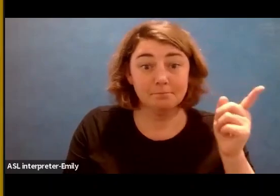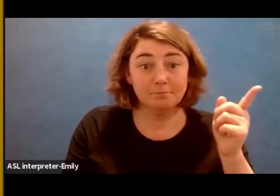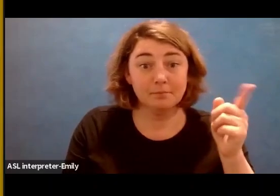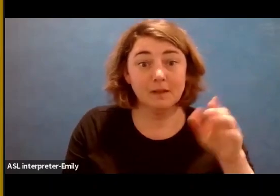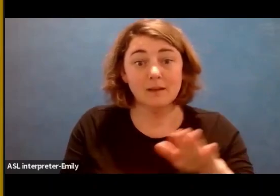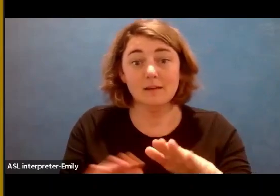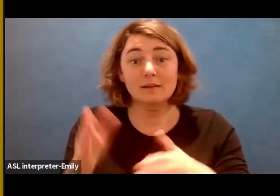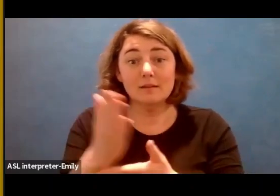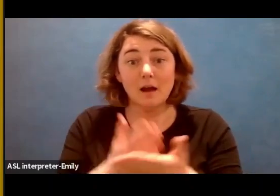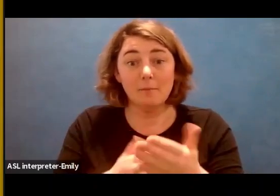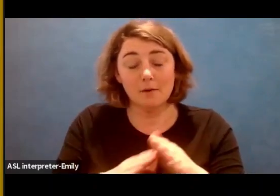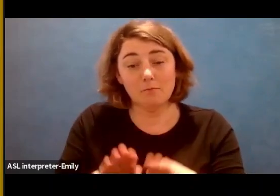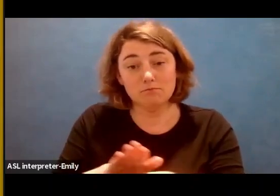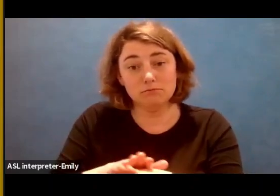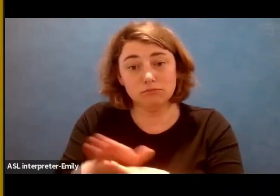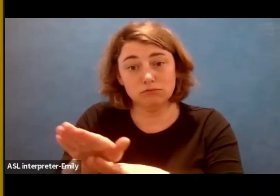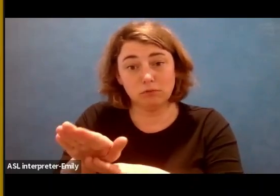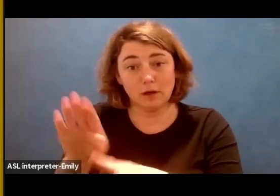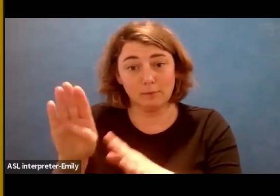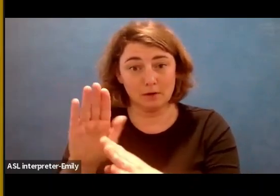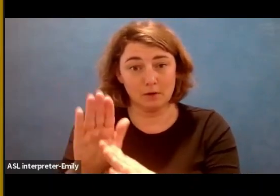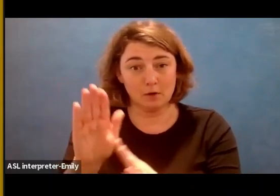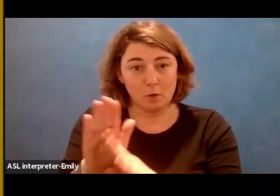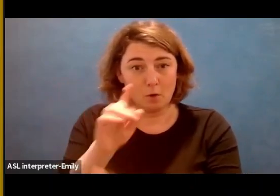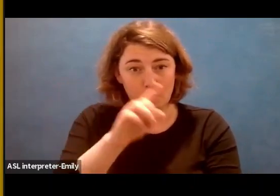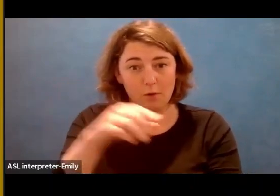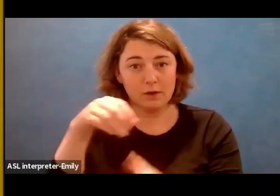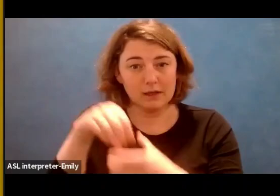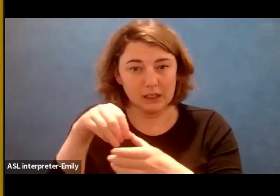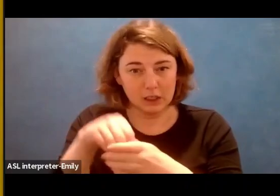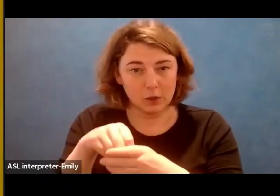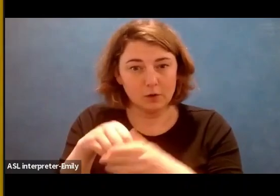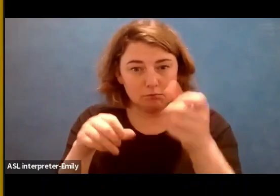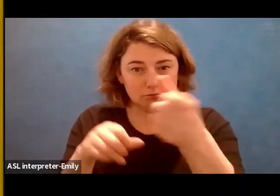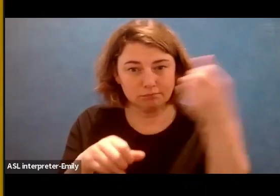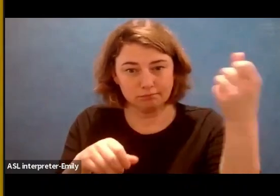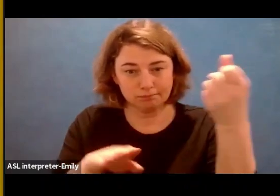And some examples of some thresholds, and these are some interior thresholds.